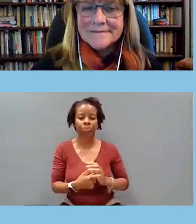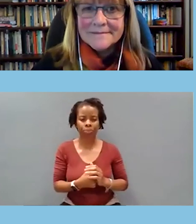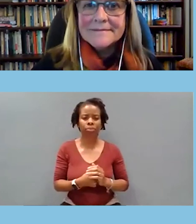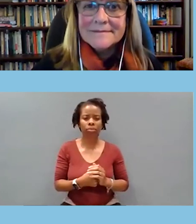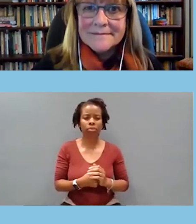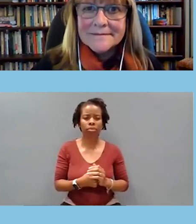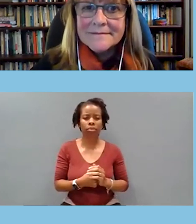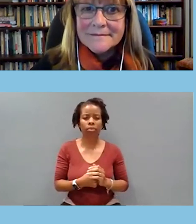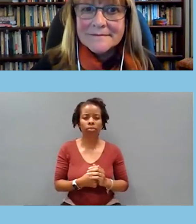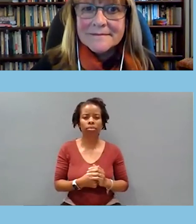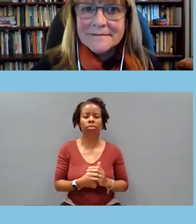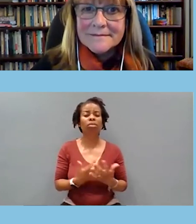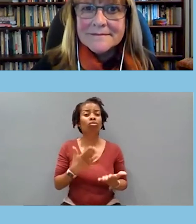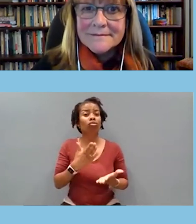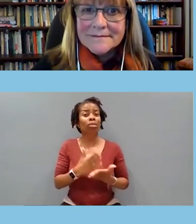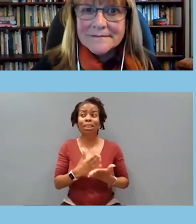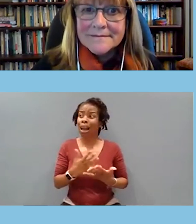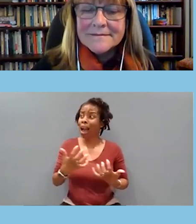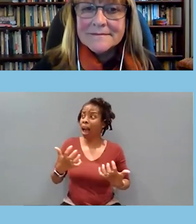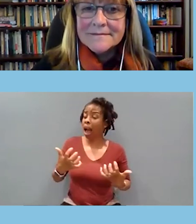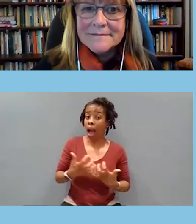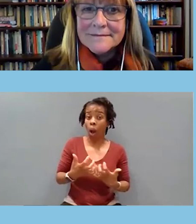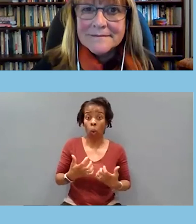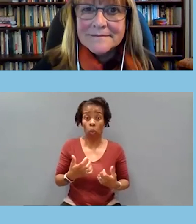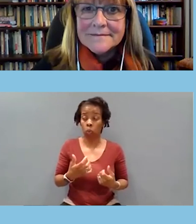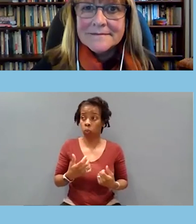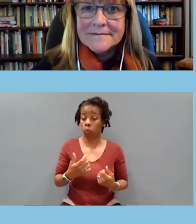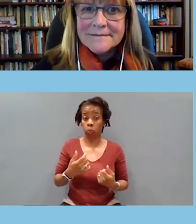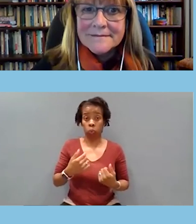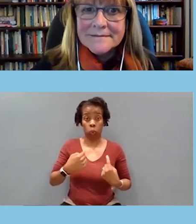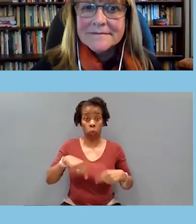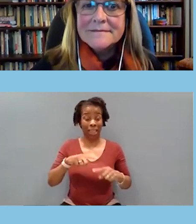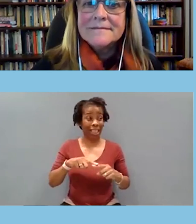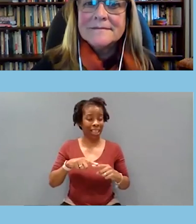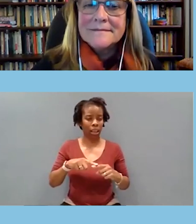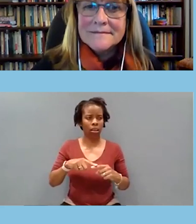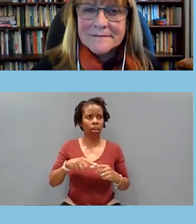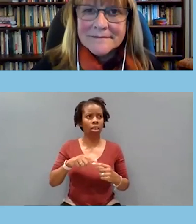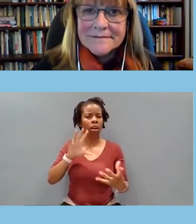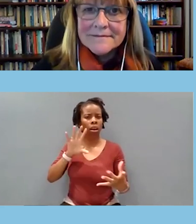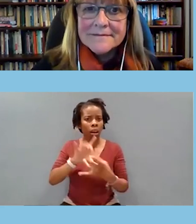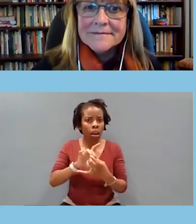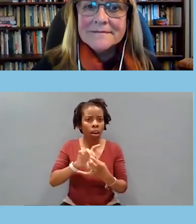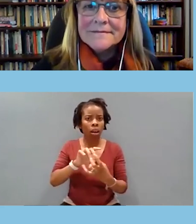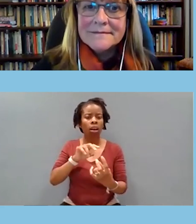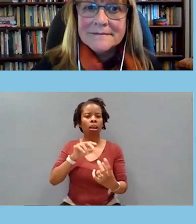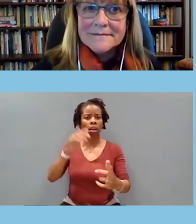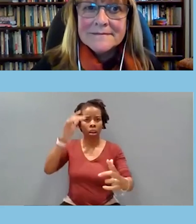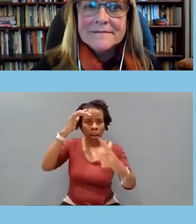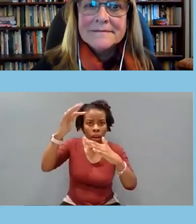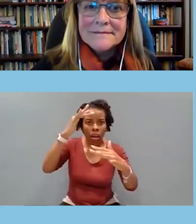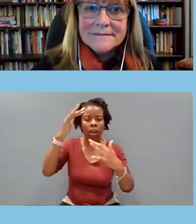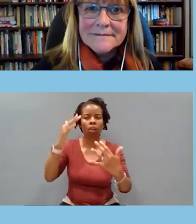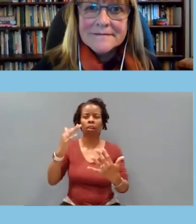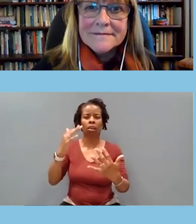it, in the act of reading you and kind of thinking with you, with both of you, in terms of kind of